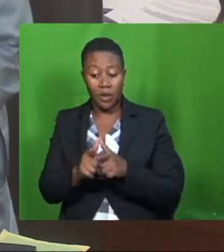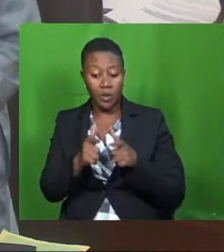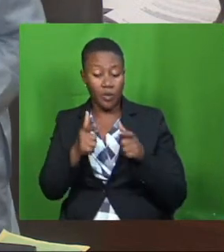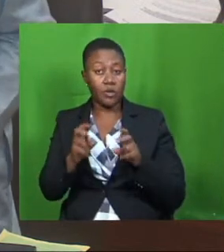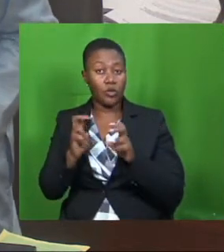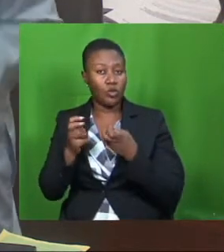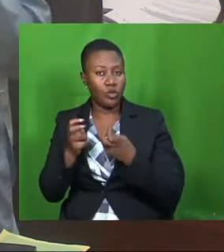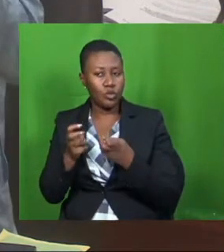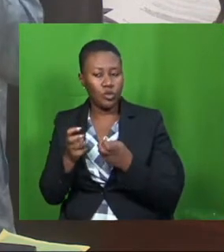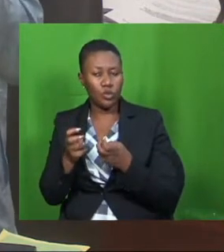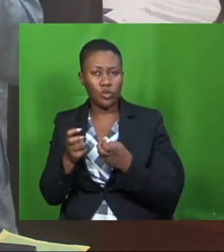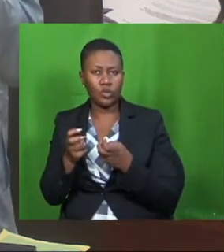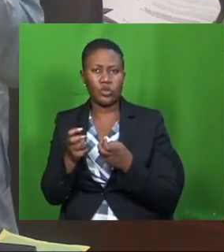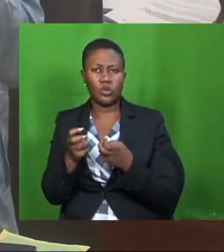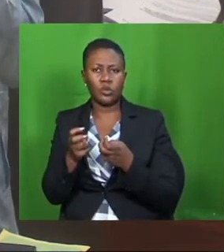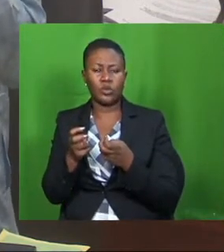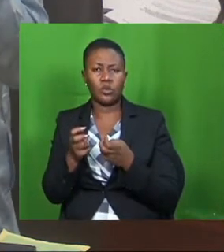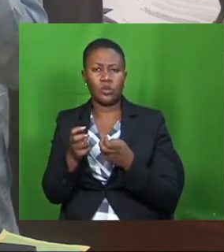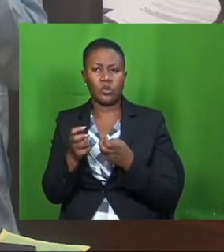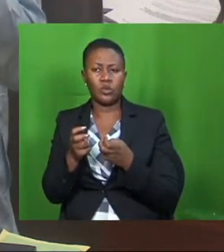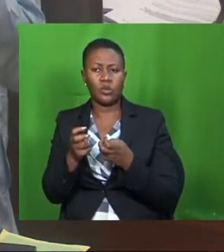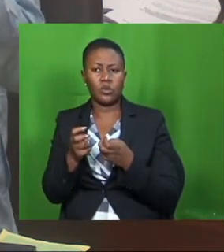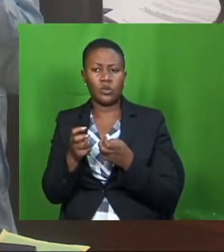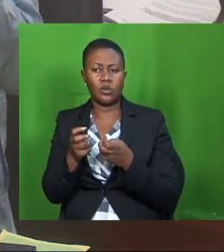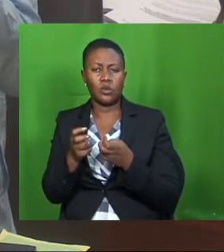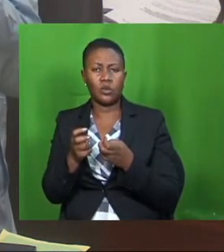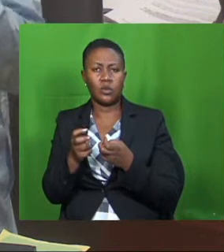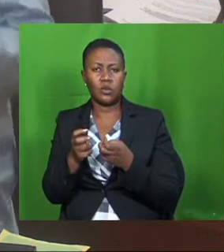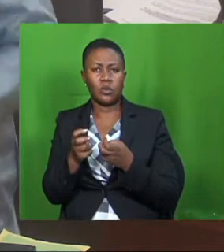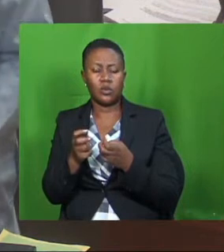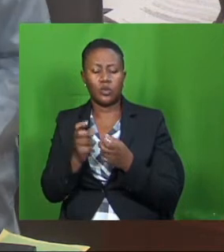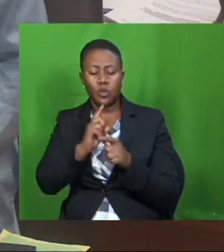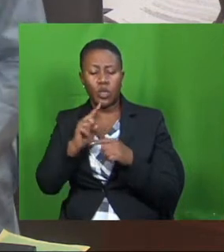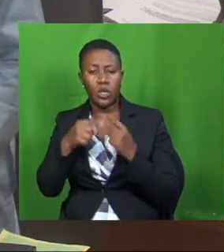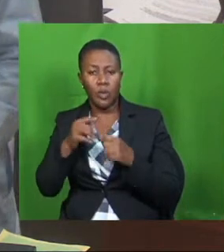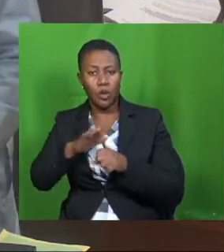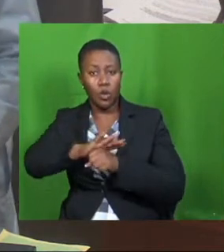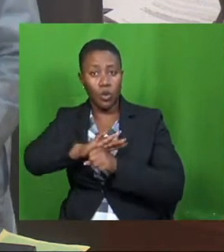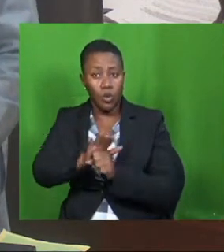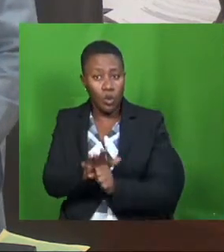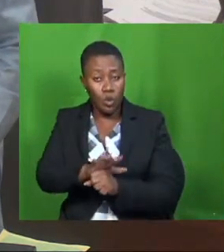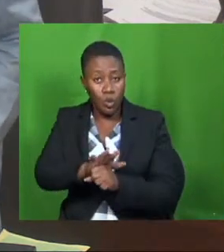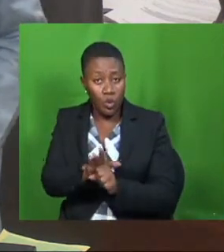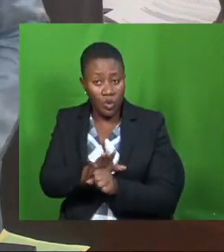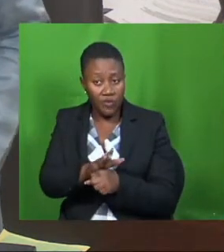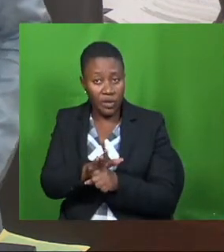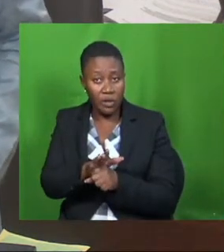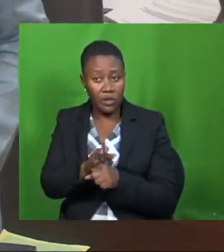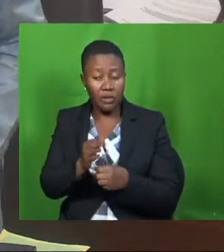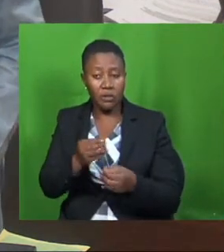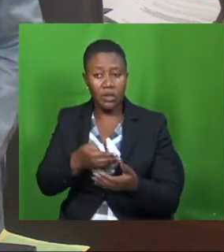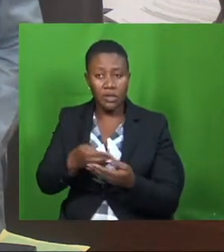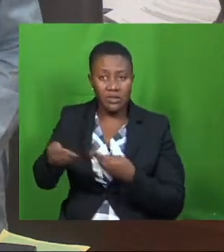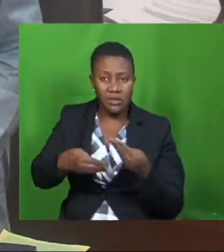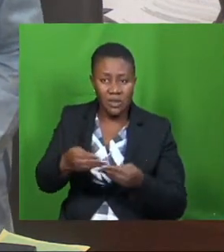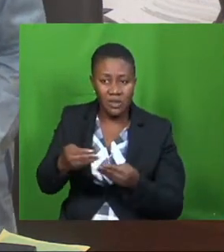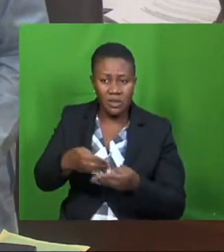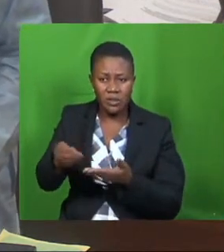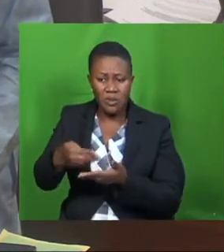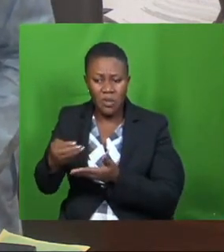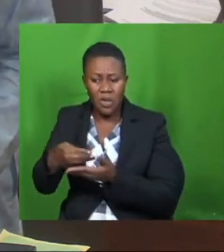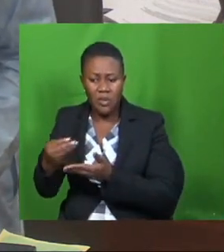all matters related to the Ministry of Finance until he comes in person here to be able to do business with us. We